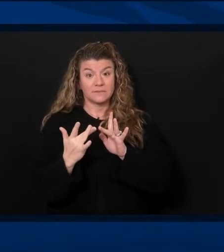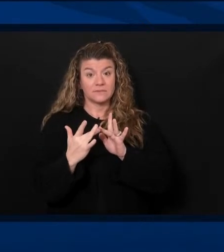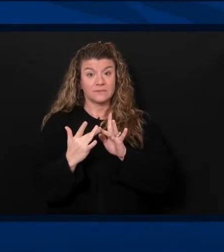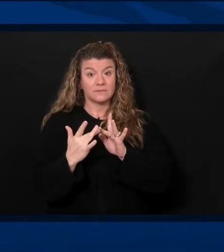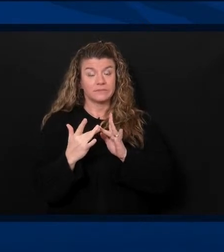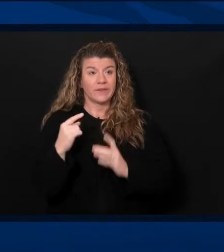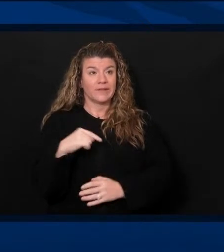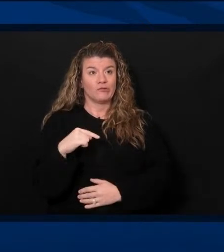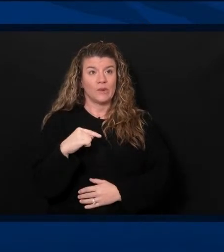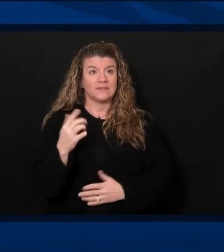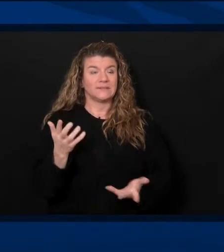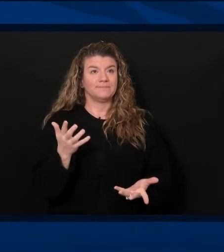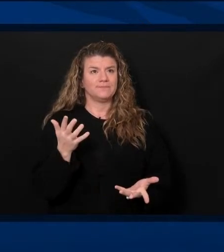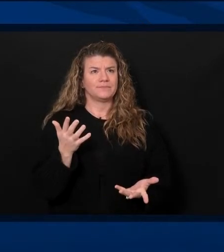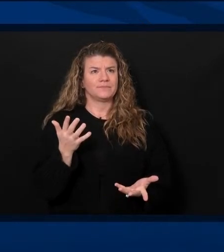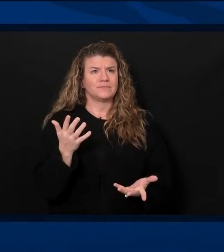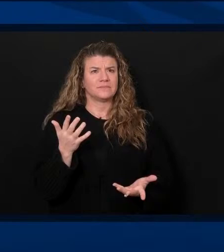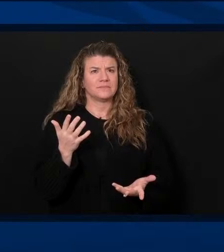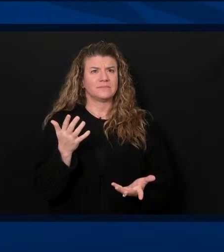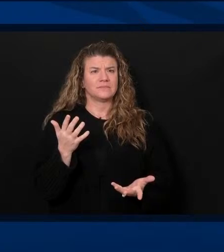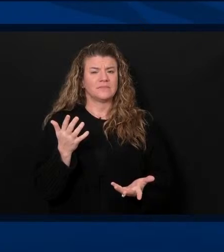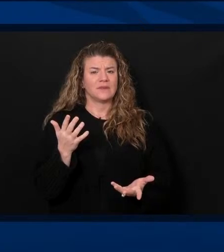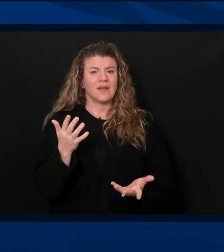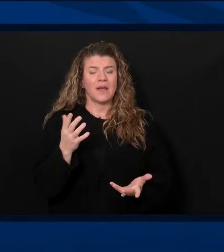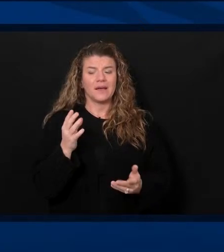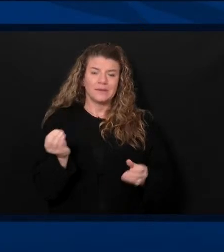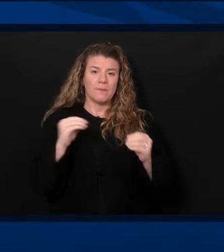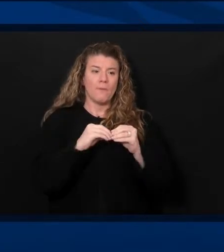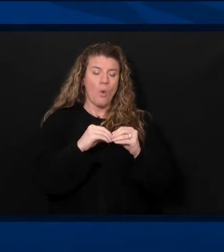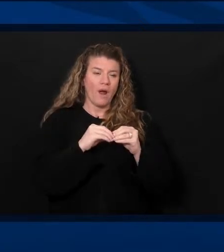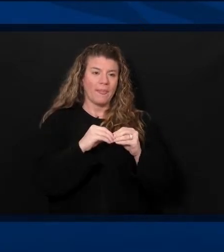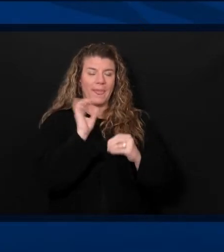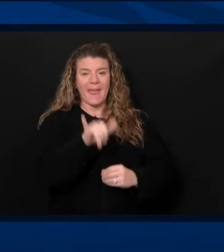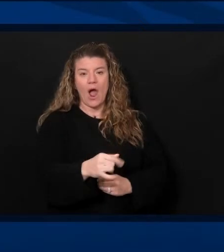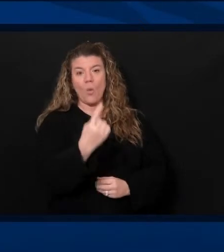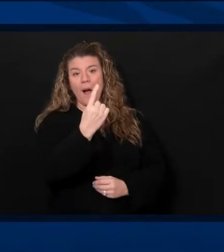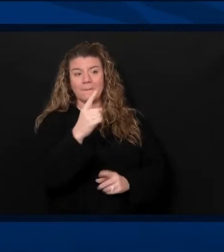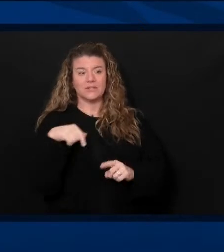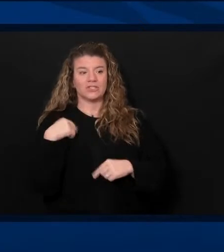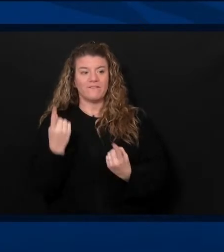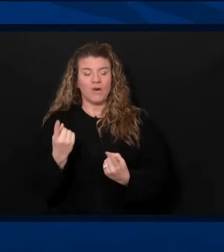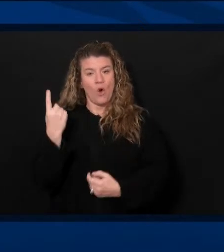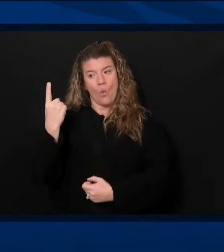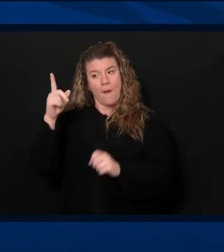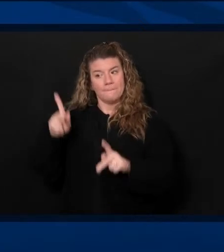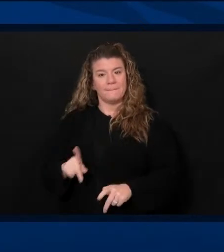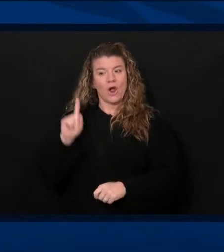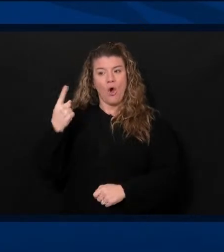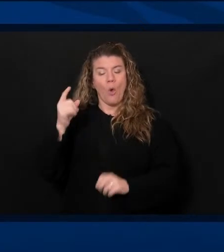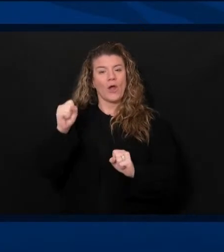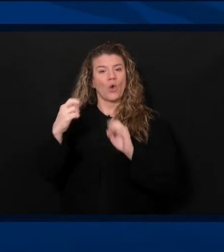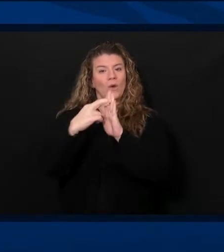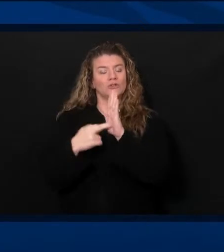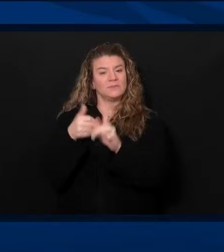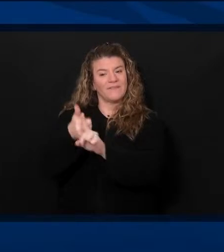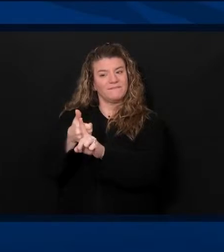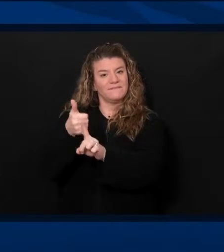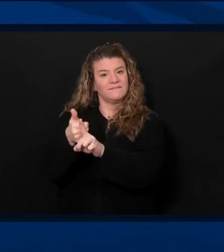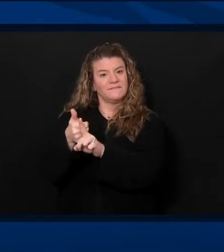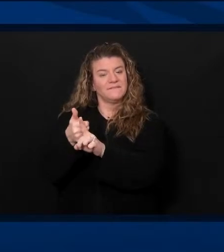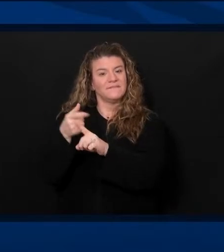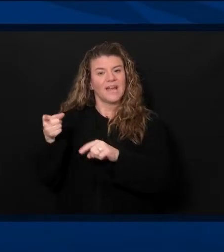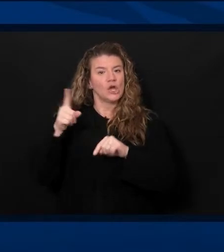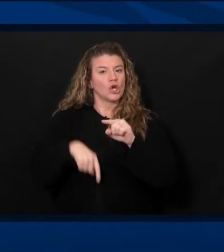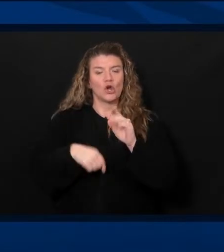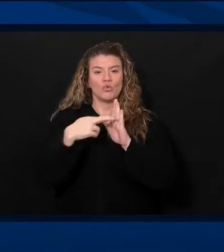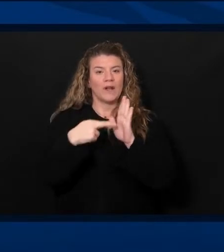this may affect more than just him, but we've only heard from one thus far, is he was only able to register himself. He could not register